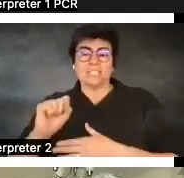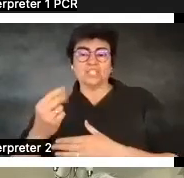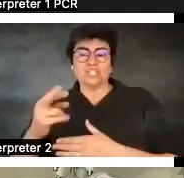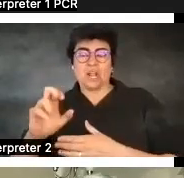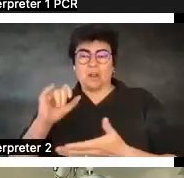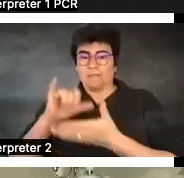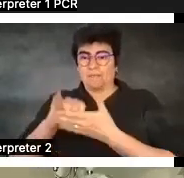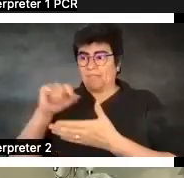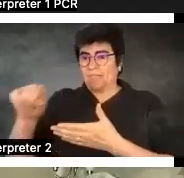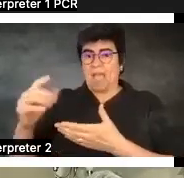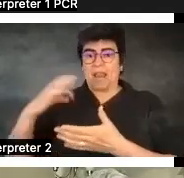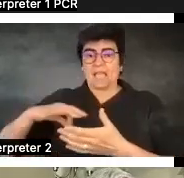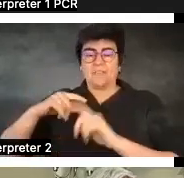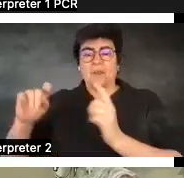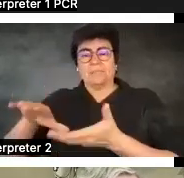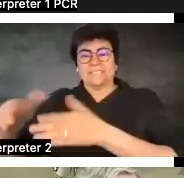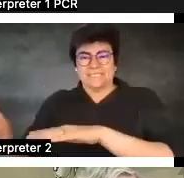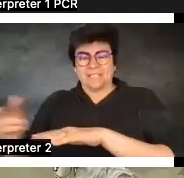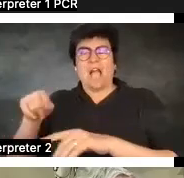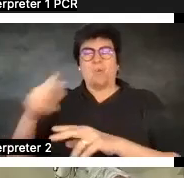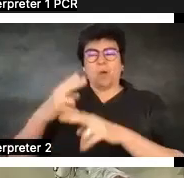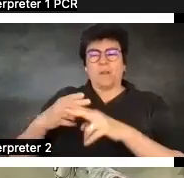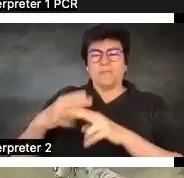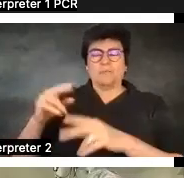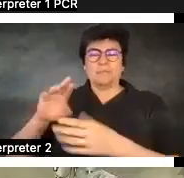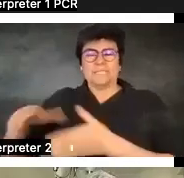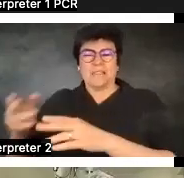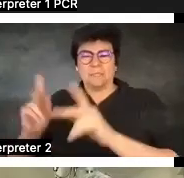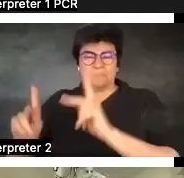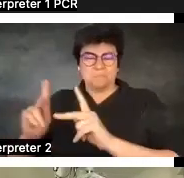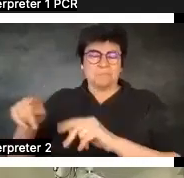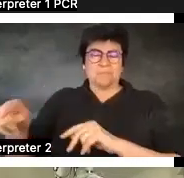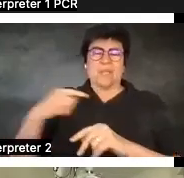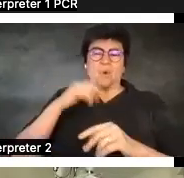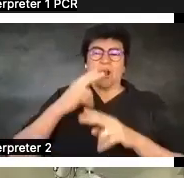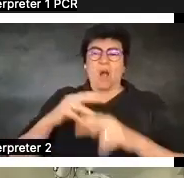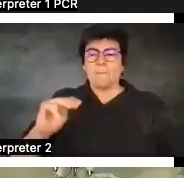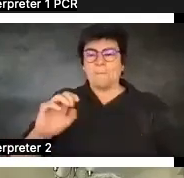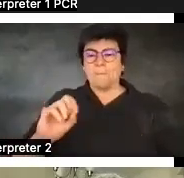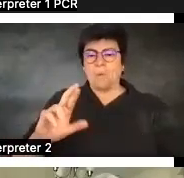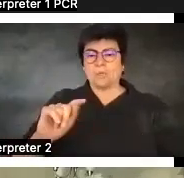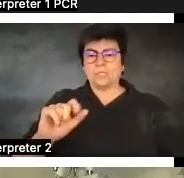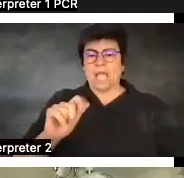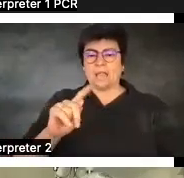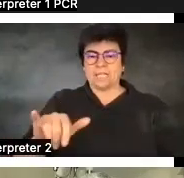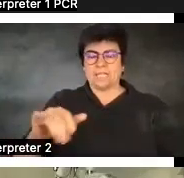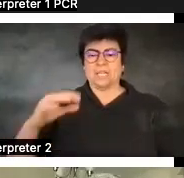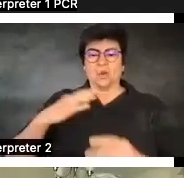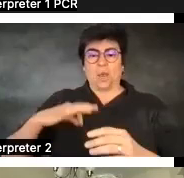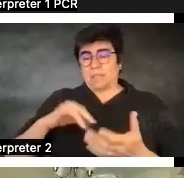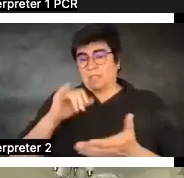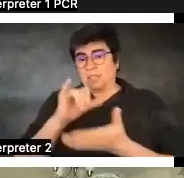deceased members. I'm going to call those mortality credits. But basically, this is the money from people who died before you did, if